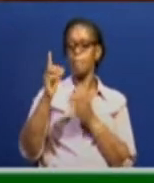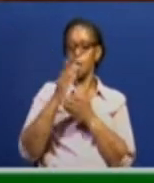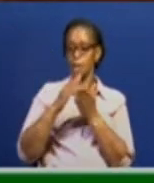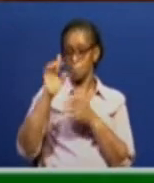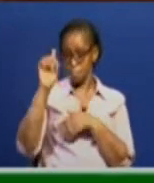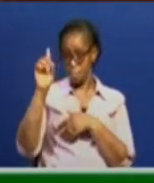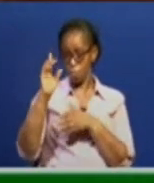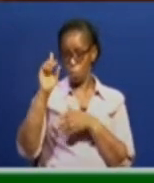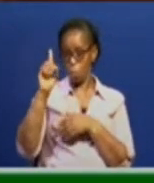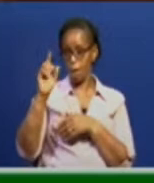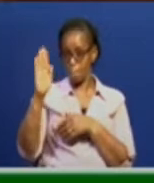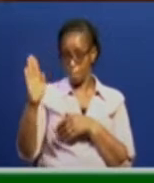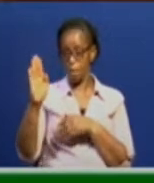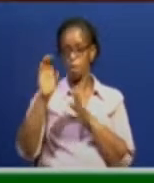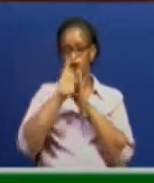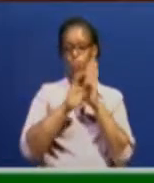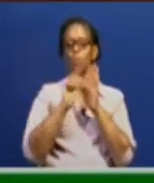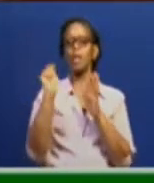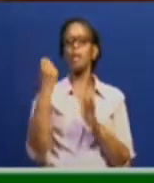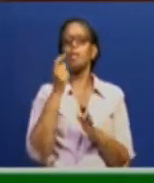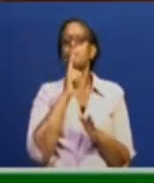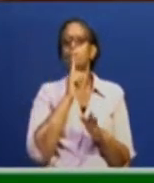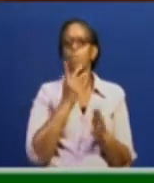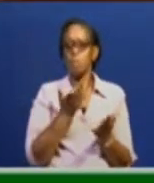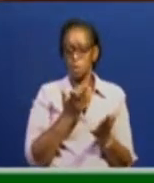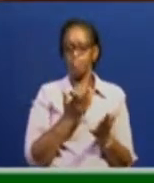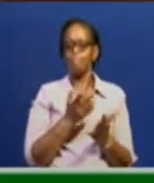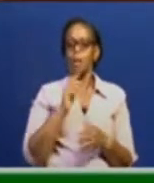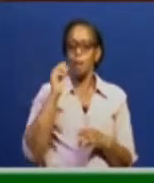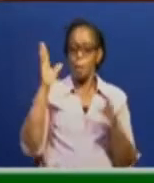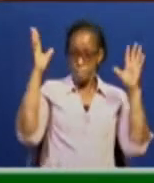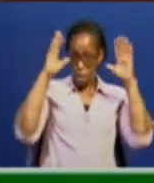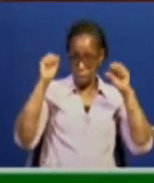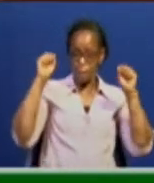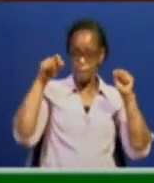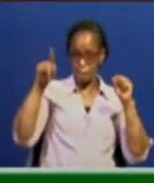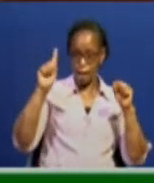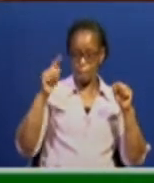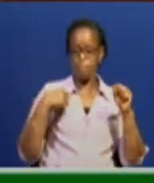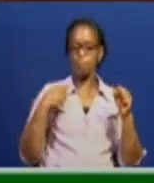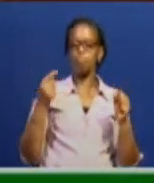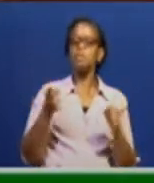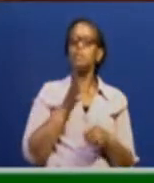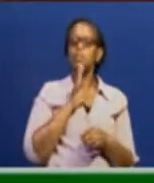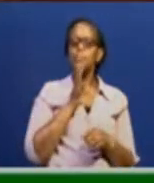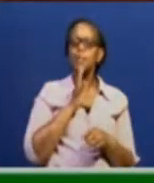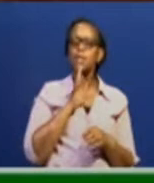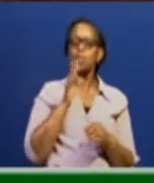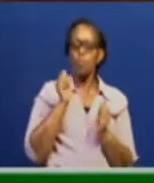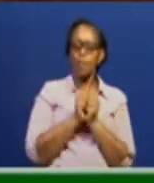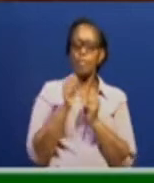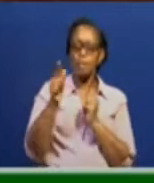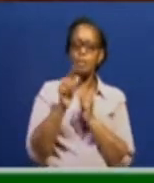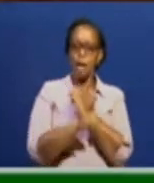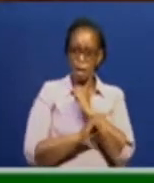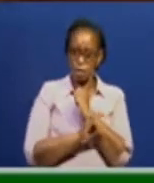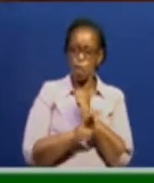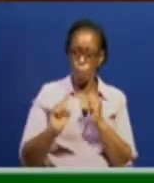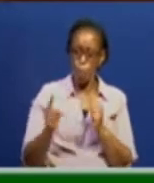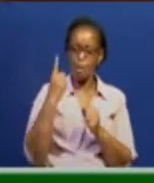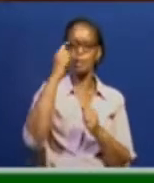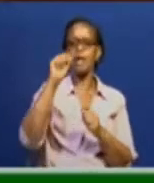1321B of the Constitution of Kenya requires the President to address the nation once every year and at any other